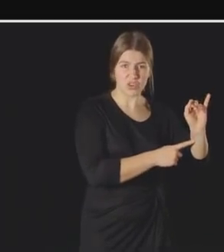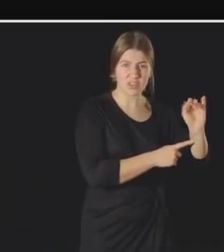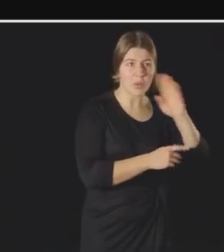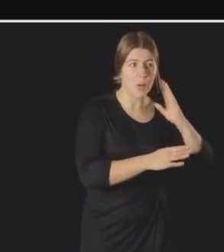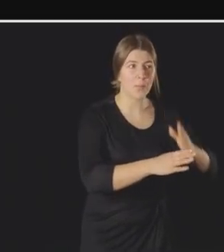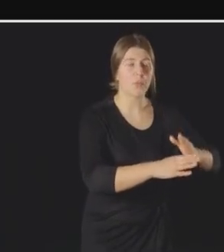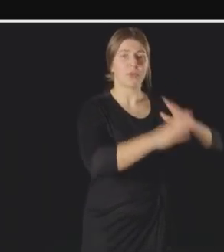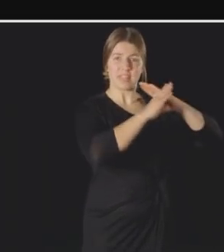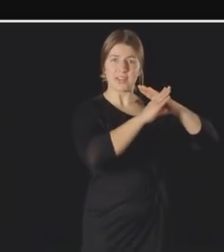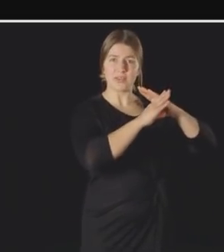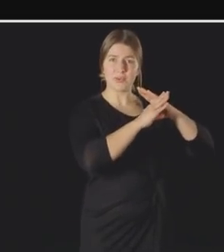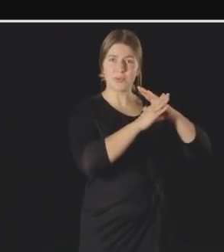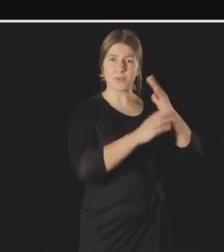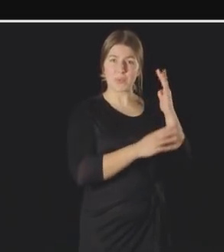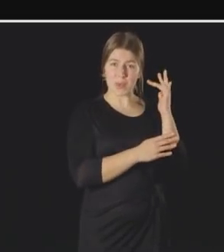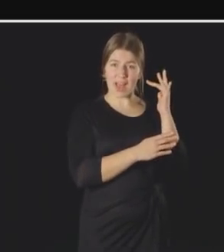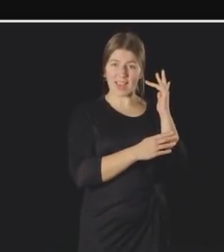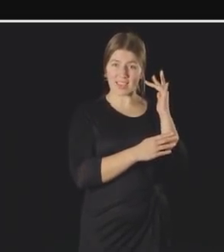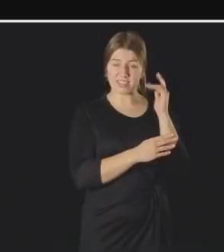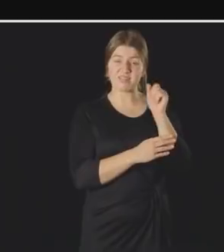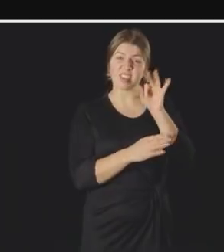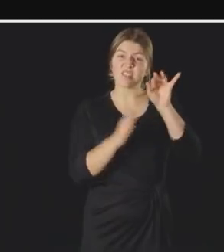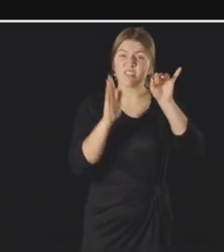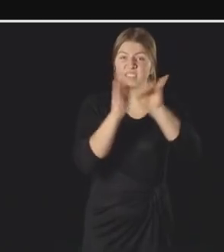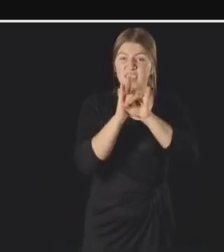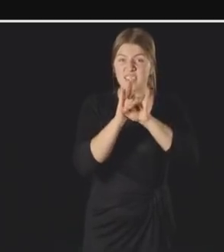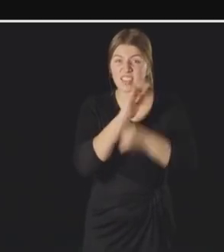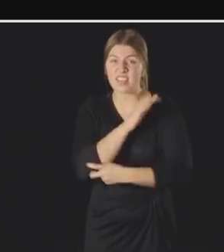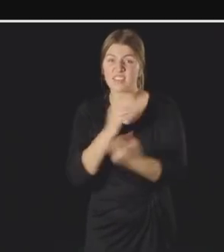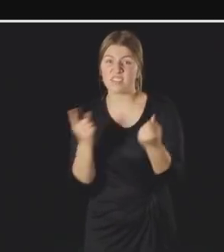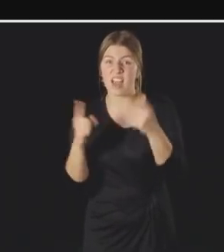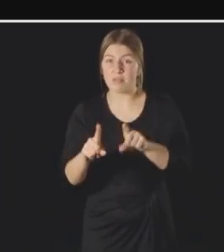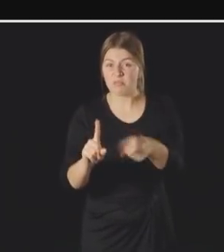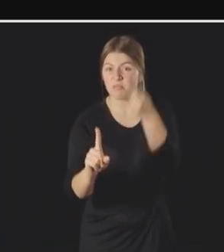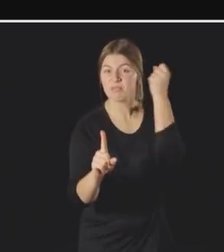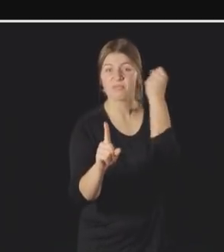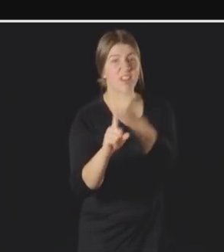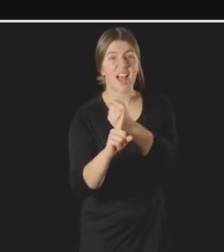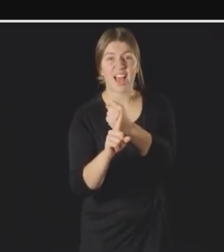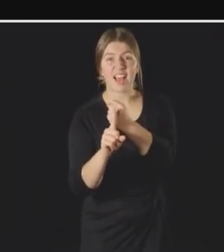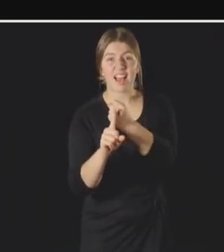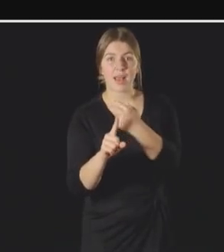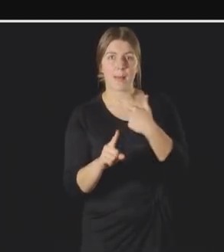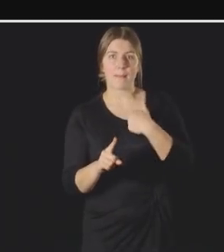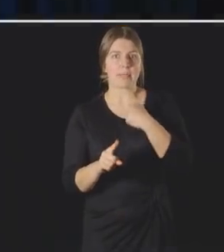stuck figuring out how to restore your own identity.